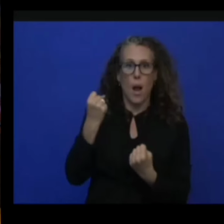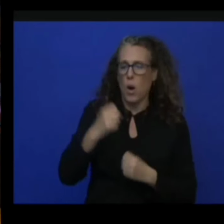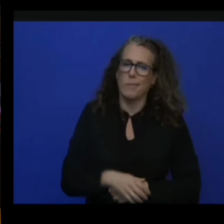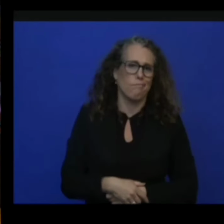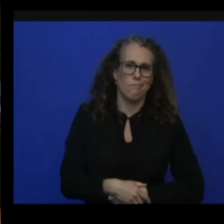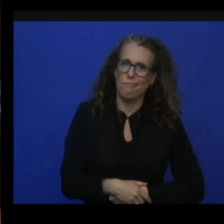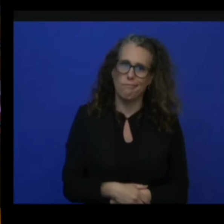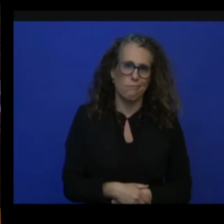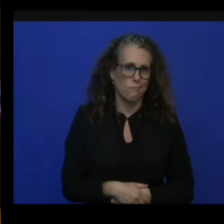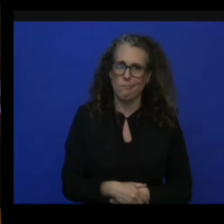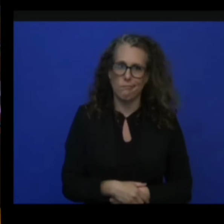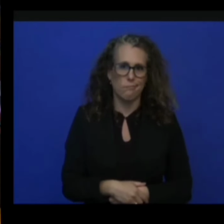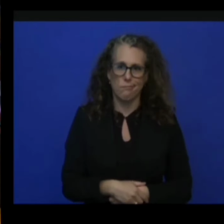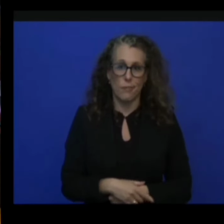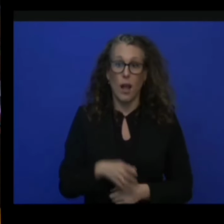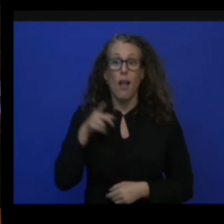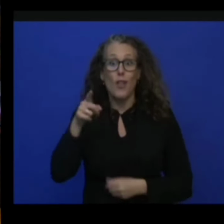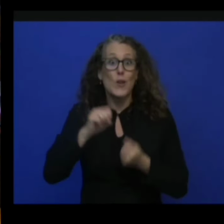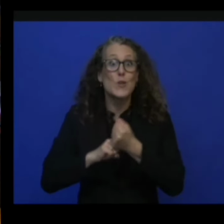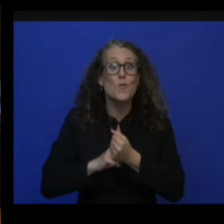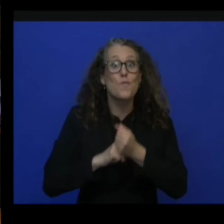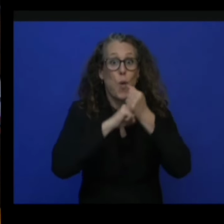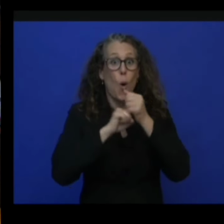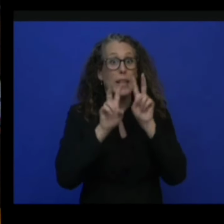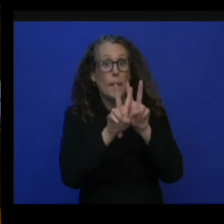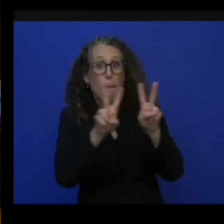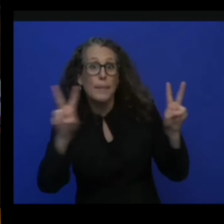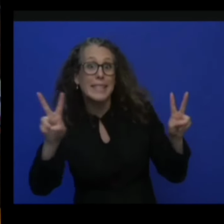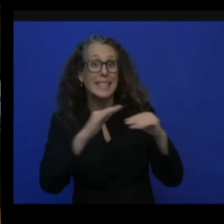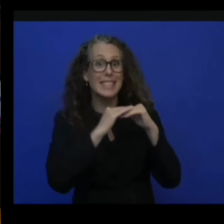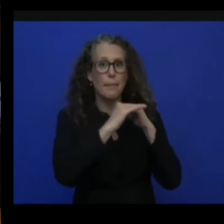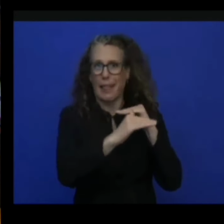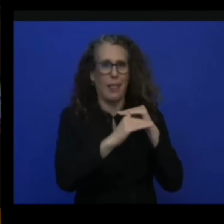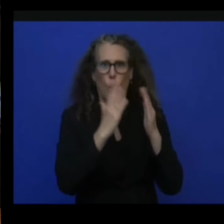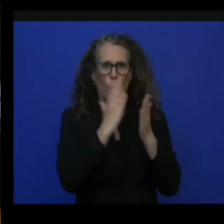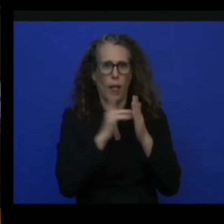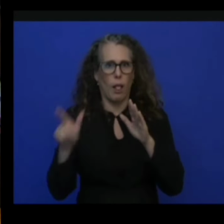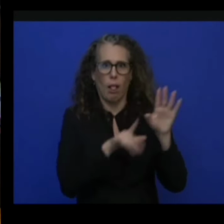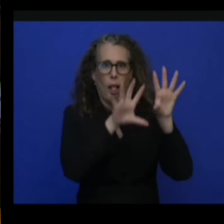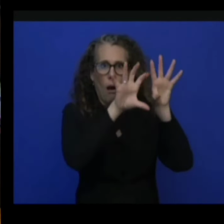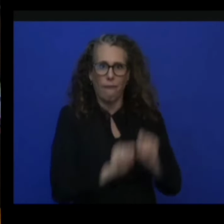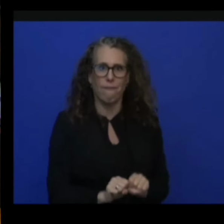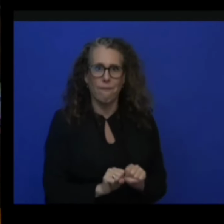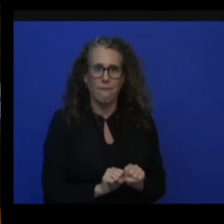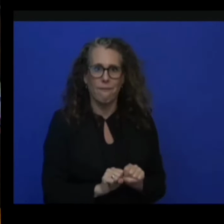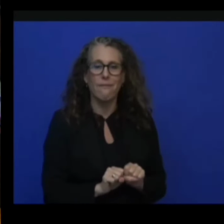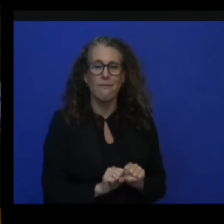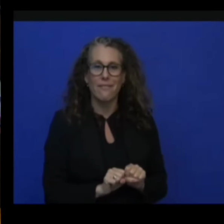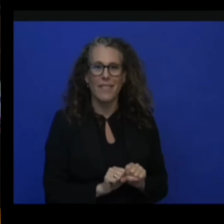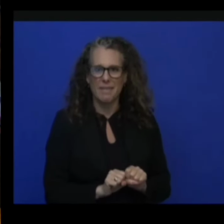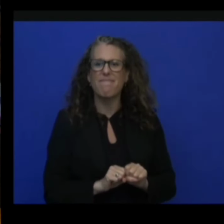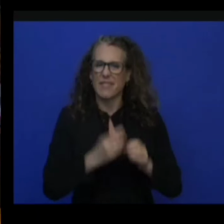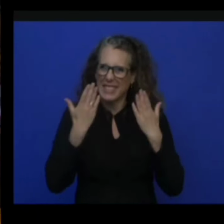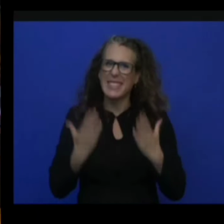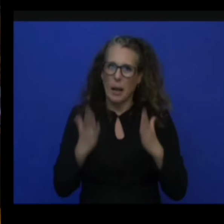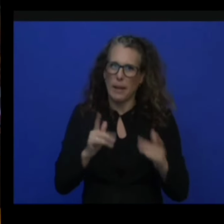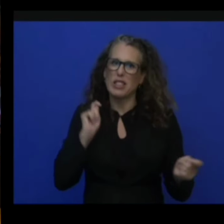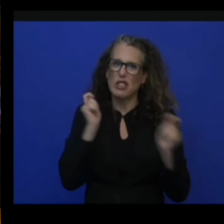than strengthens international peace and stability. And it is beyond time that Council membership is